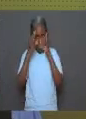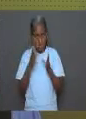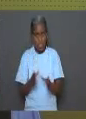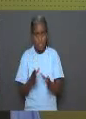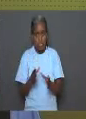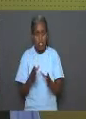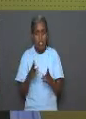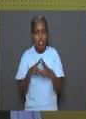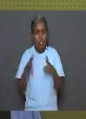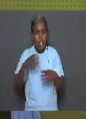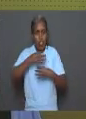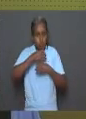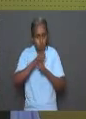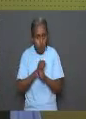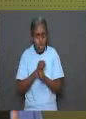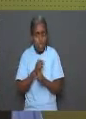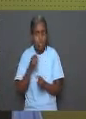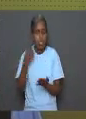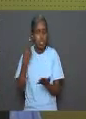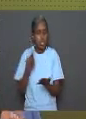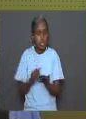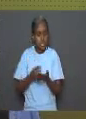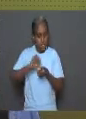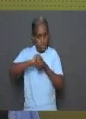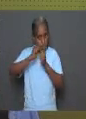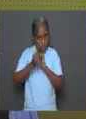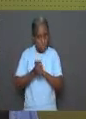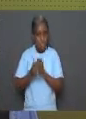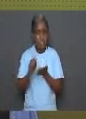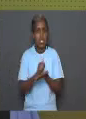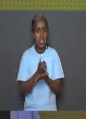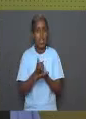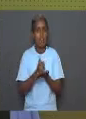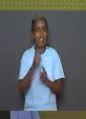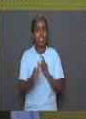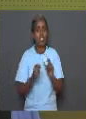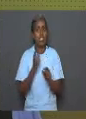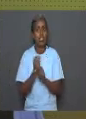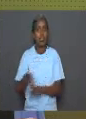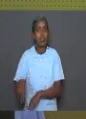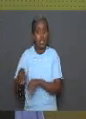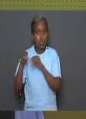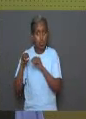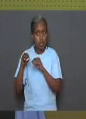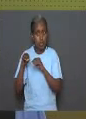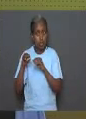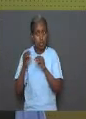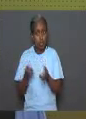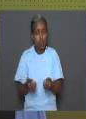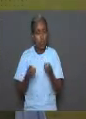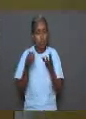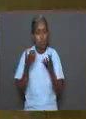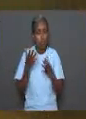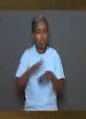very old, this could have changed the average age of the students to more than